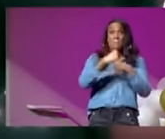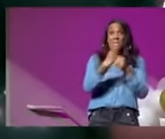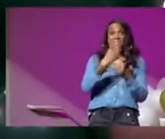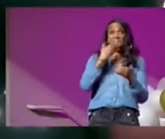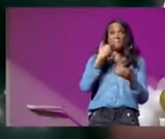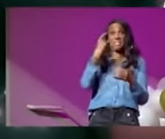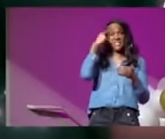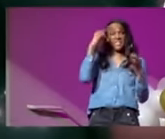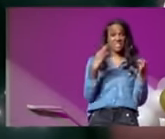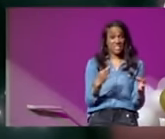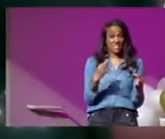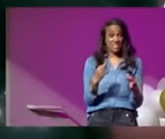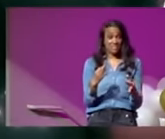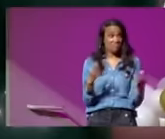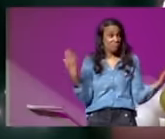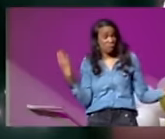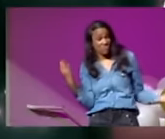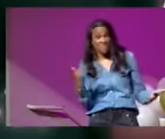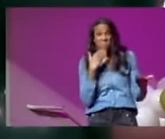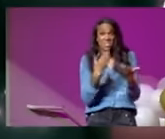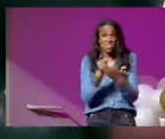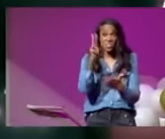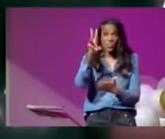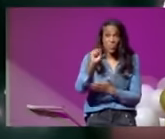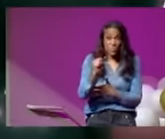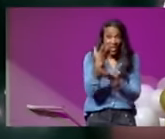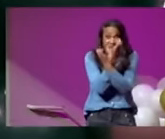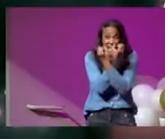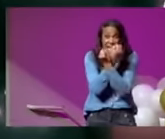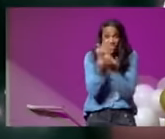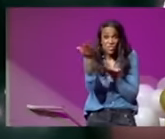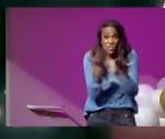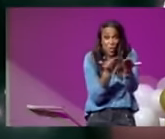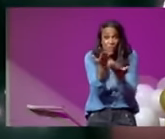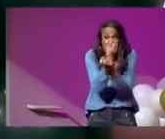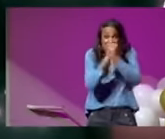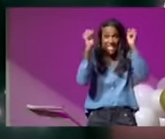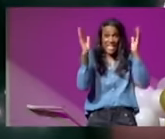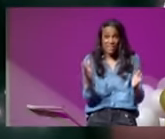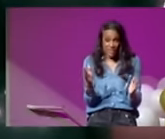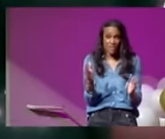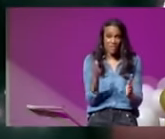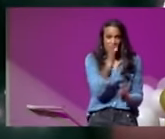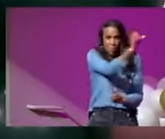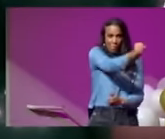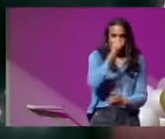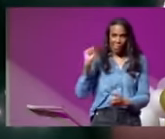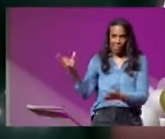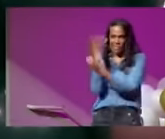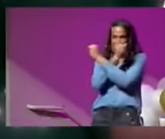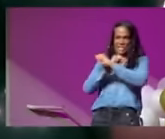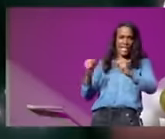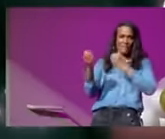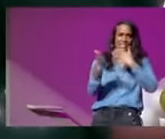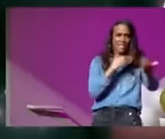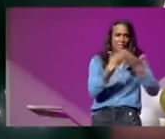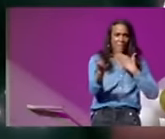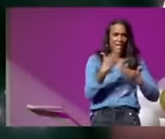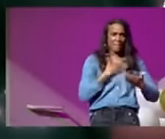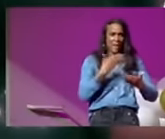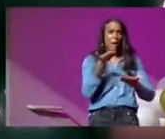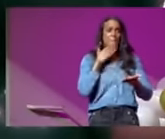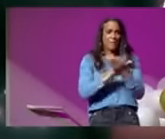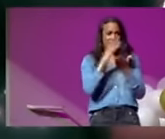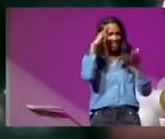we did. But the good news is I serve a Savior who will save me from me. I serve a